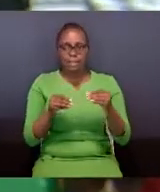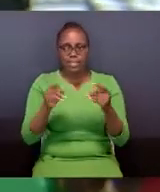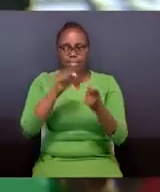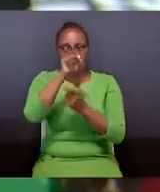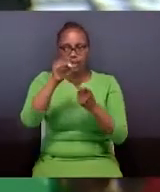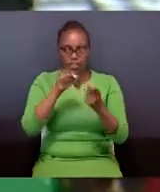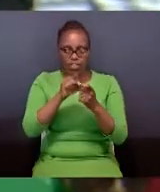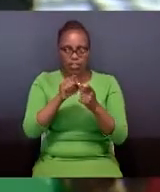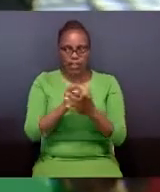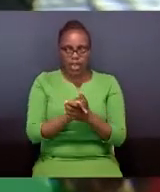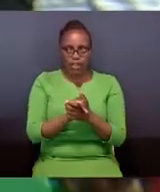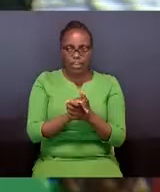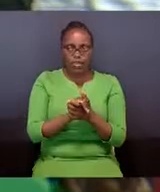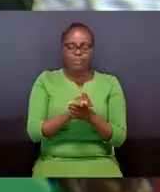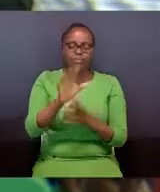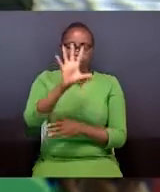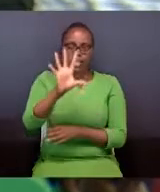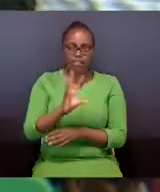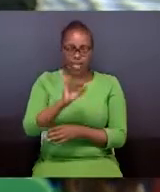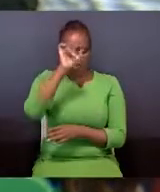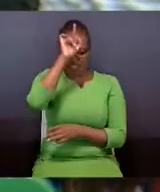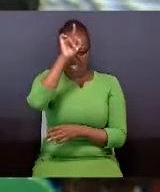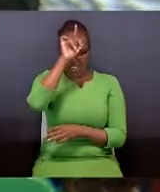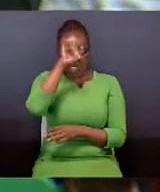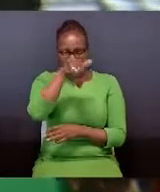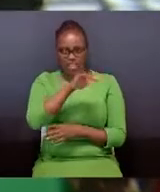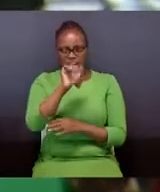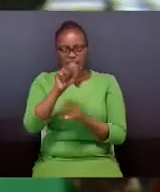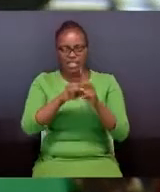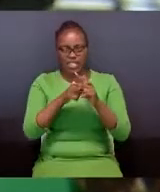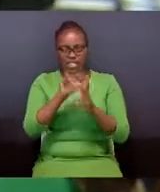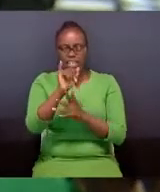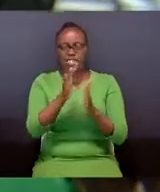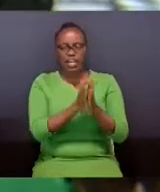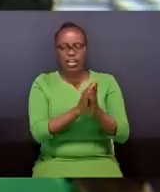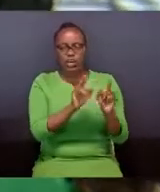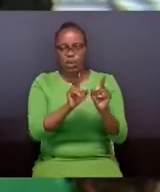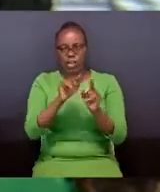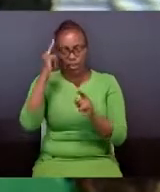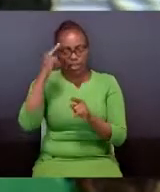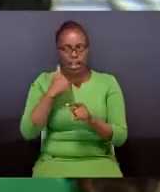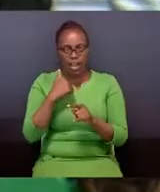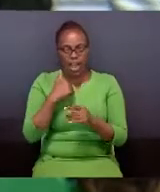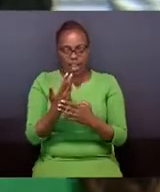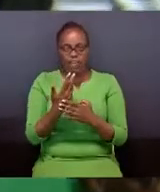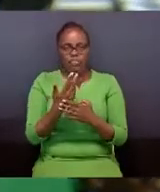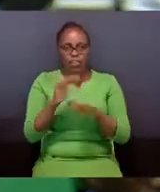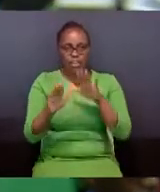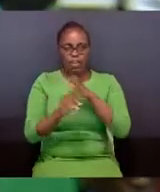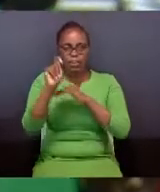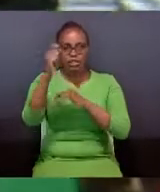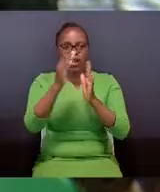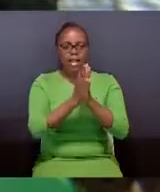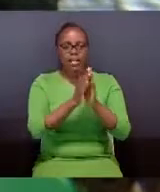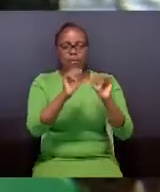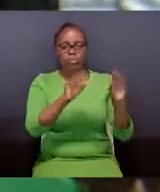particularly rural communities in Africa? That was his question. So we can start with that one. I think I'll give that one to the Deputy President, and then we